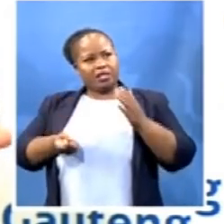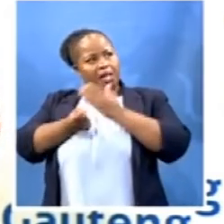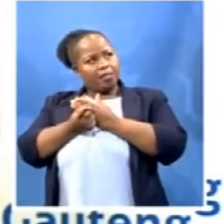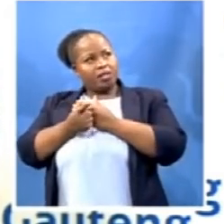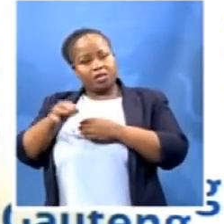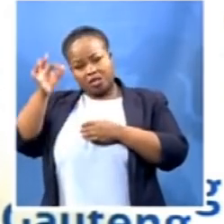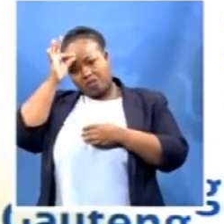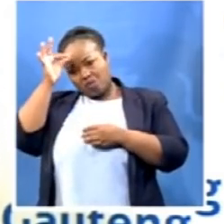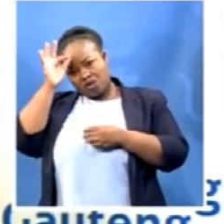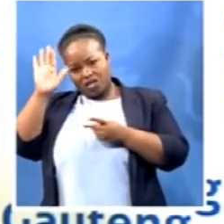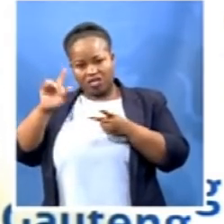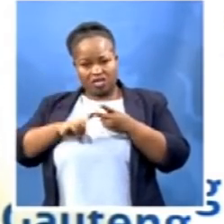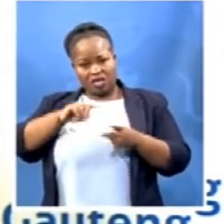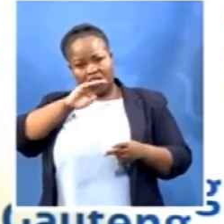had